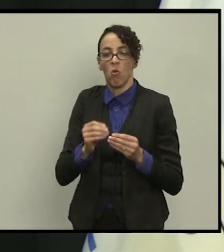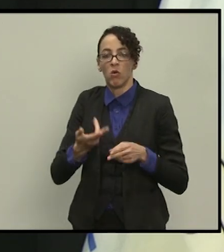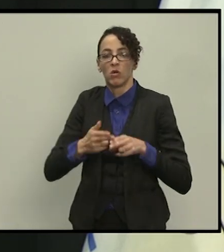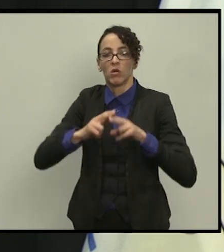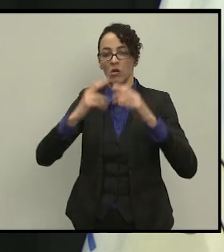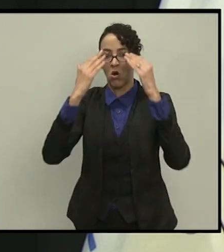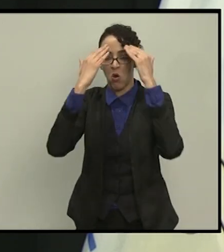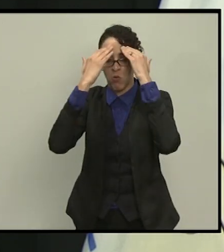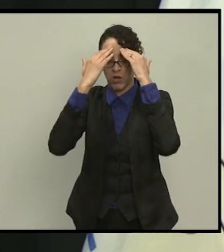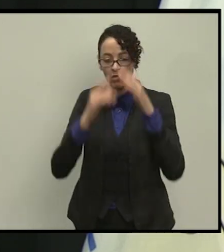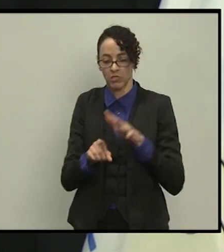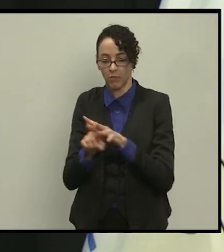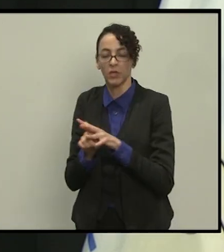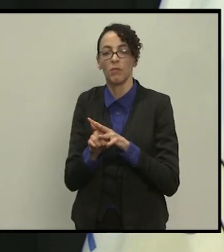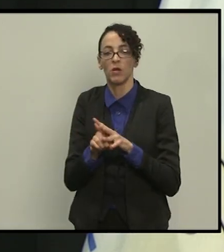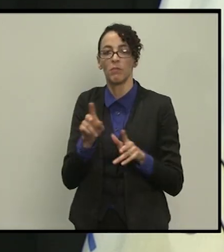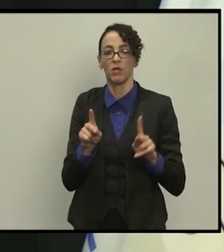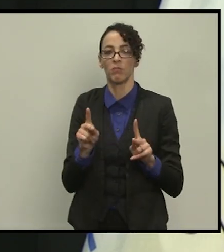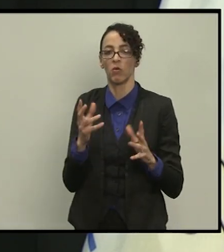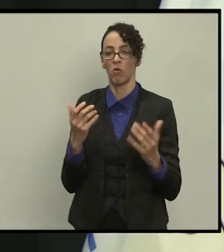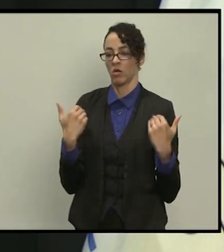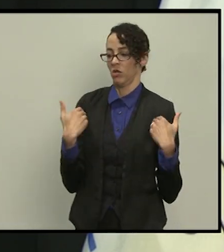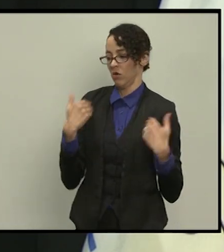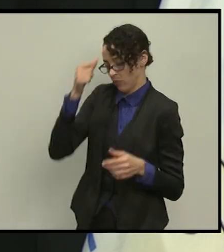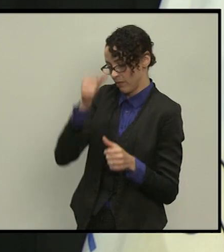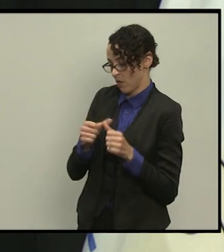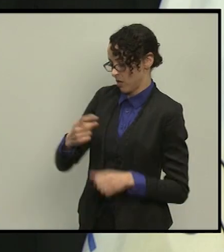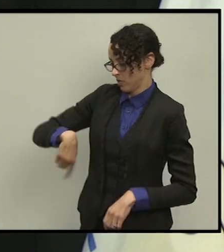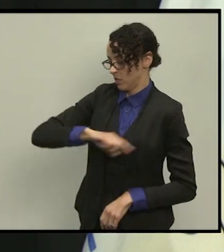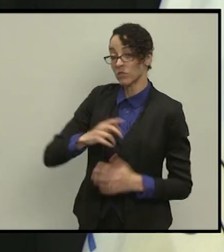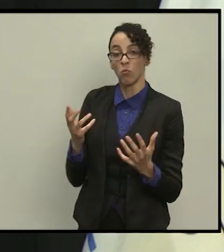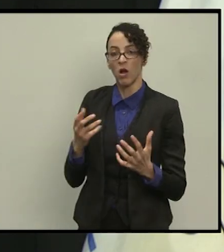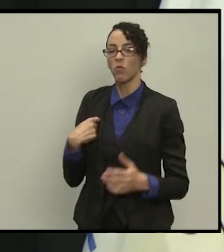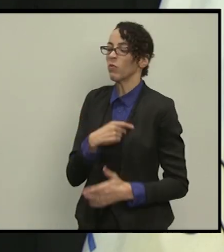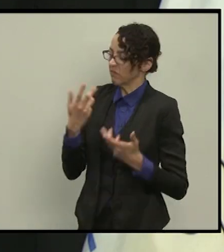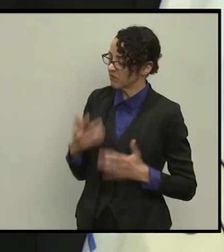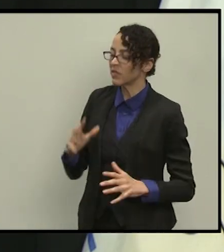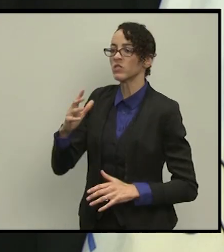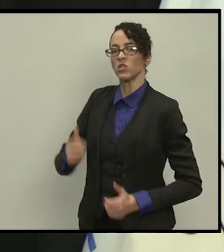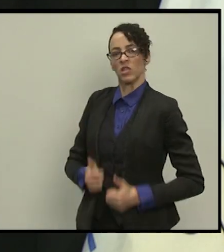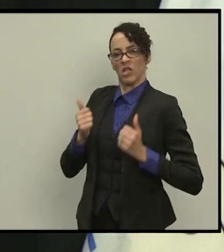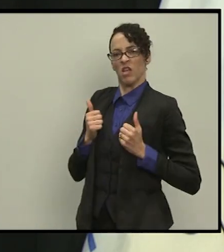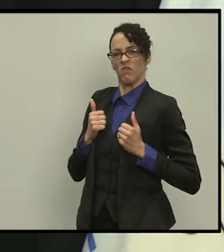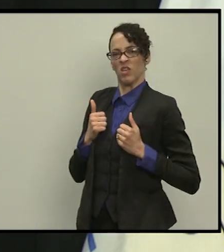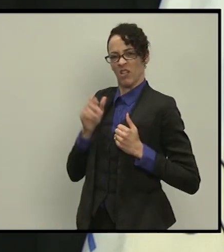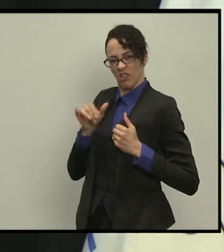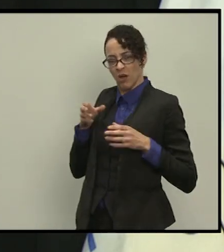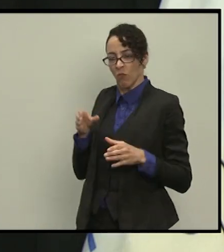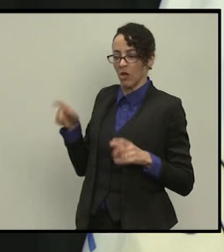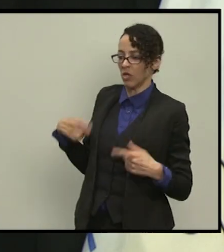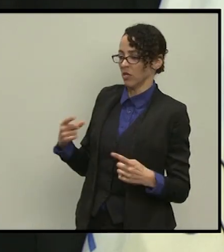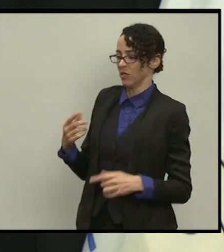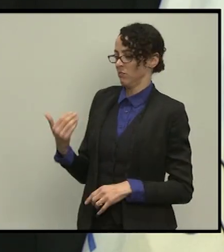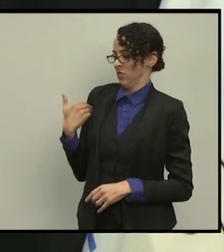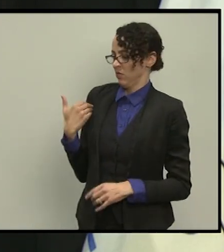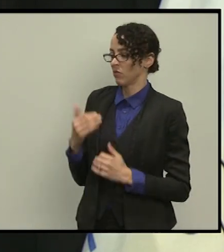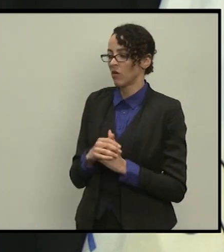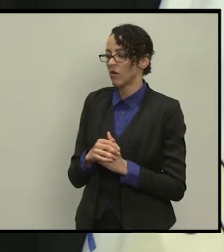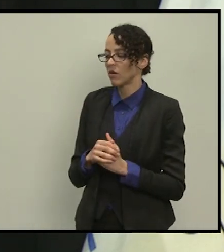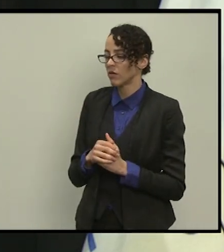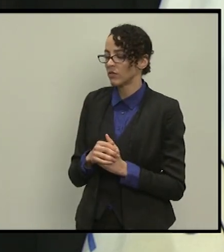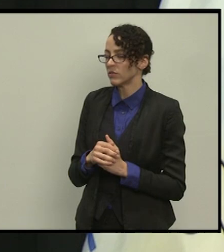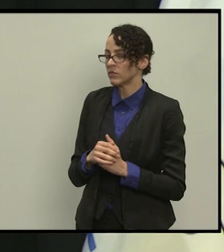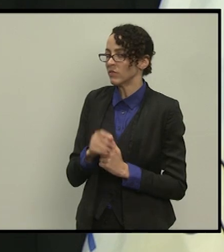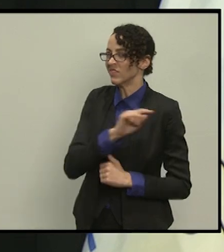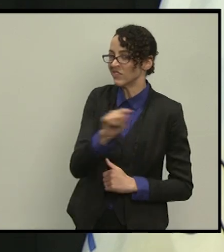already knew this. They were already living with this. They were already experiencing this. And they appreciate that there is now a heightened awareness and attention to